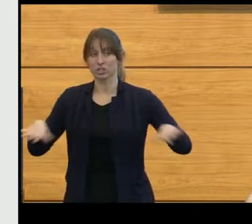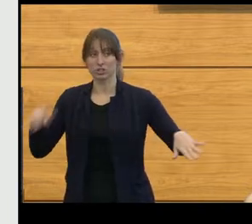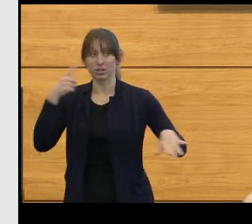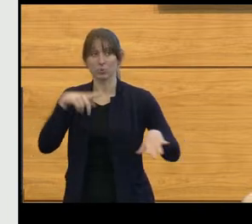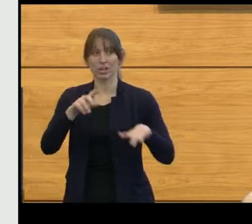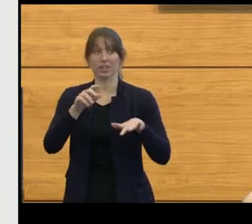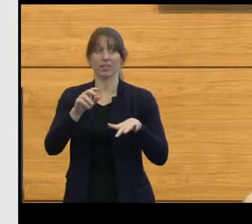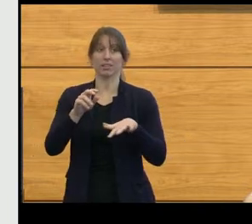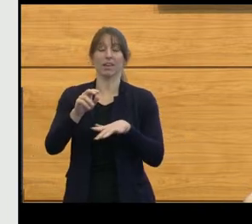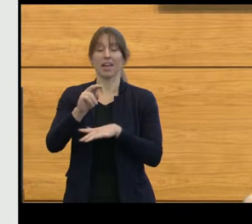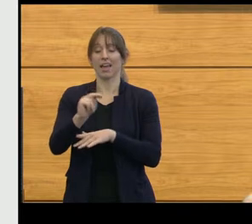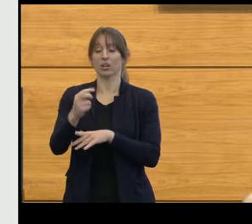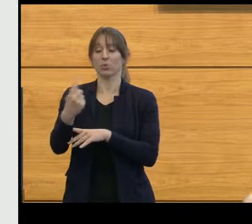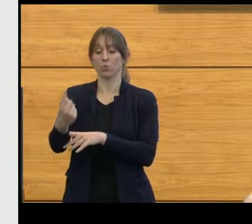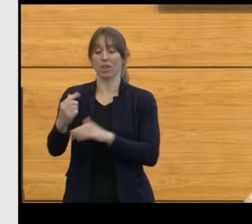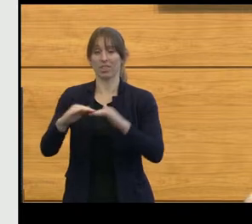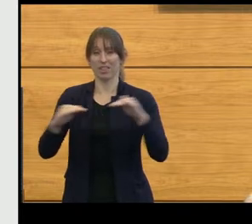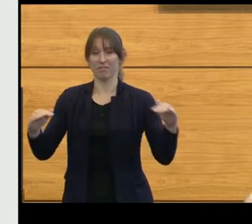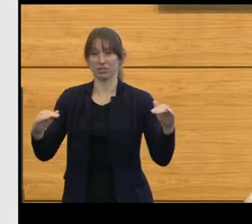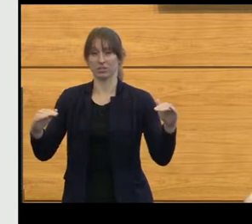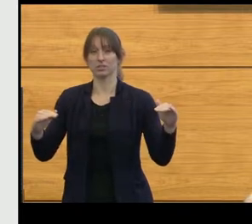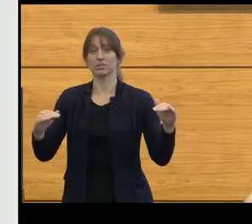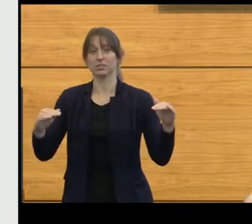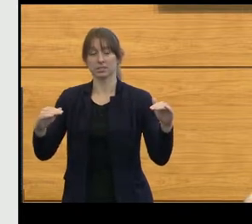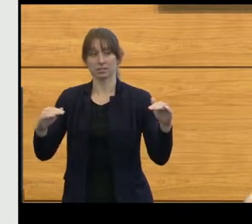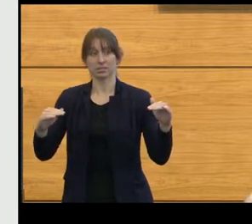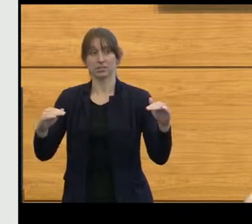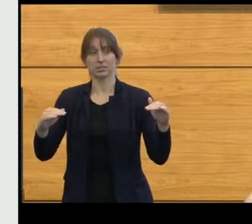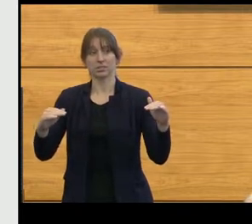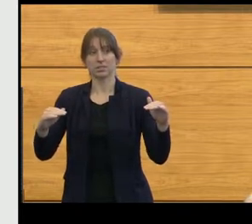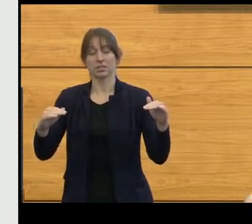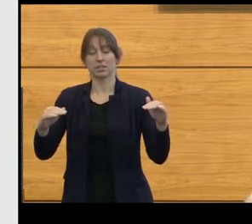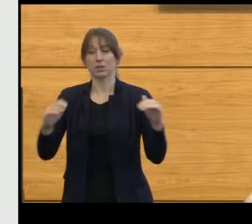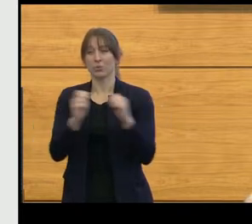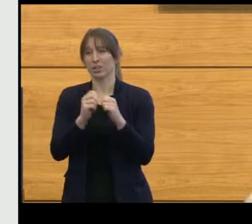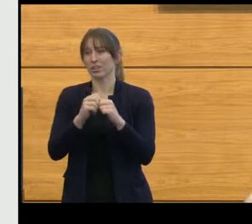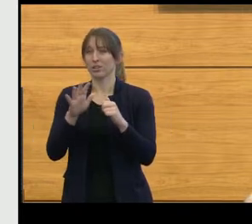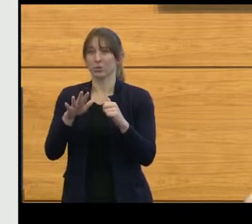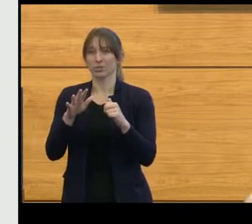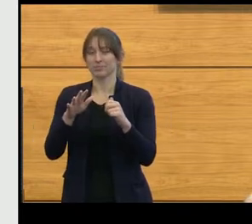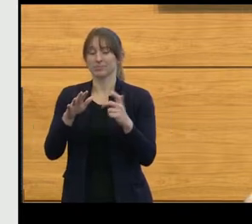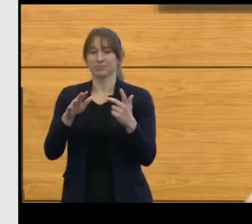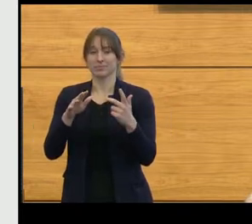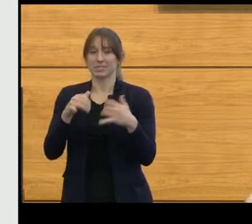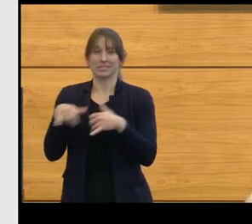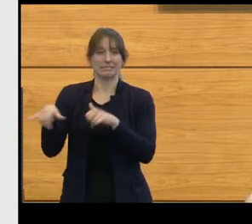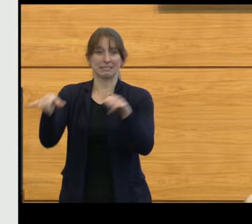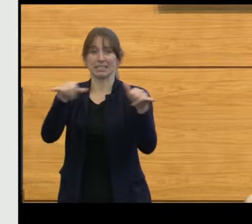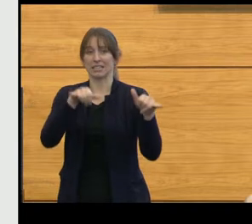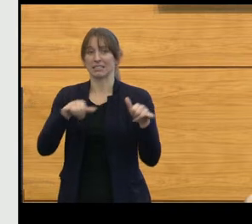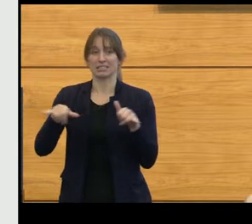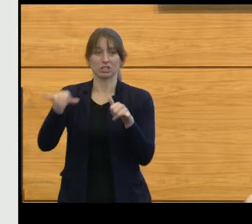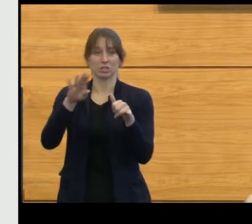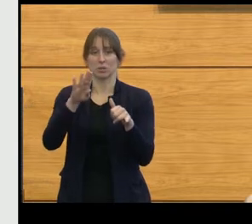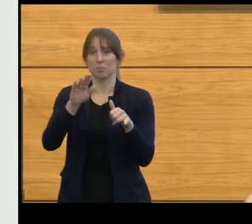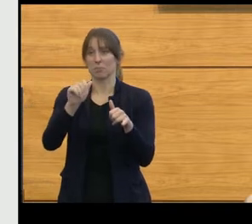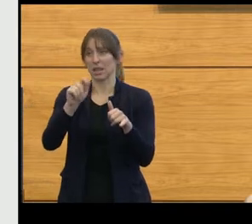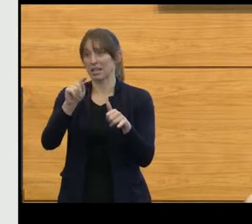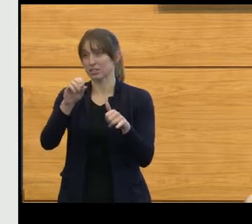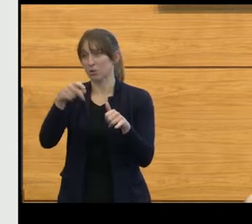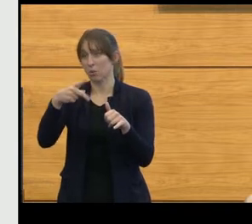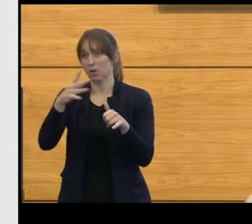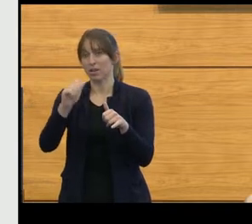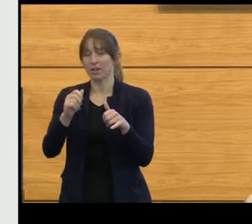level of metastasis and a typical medulloblastoma was somewhere on the order of 35 to 40%. Today,